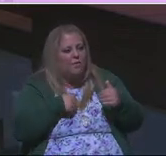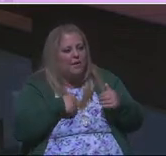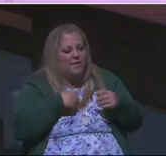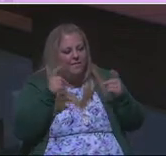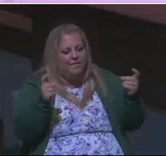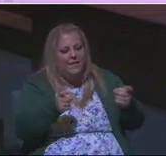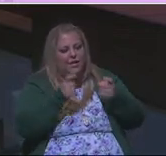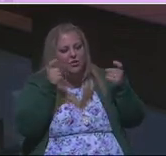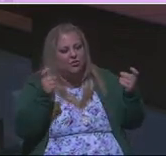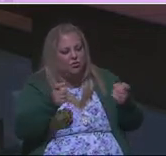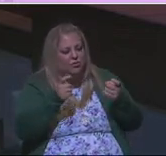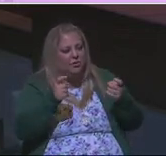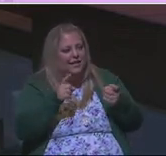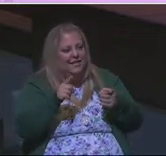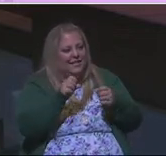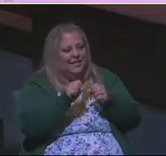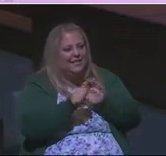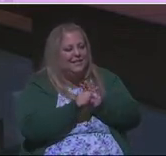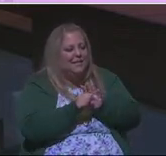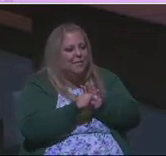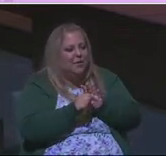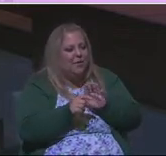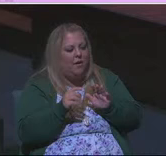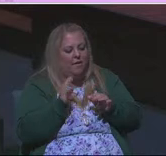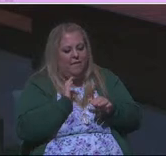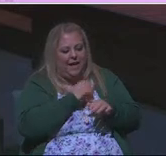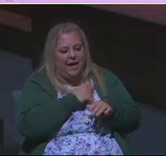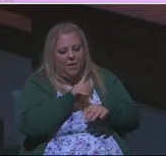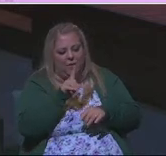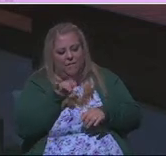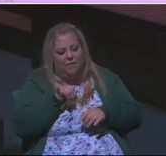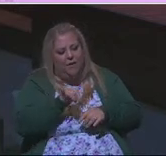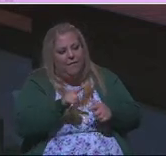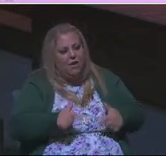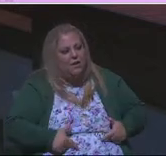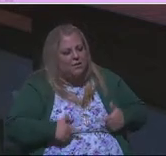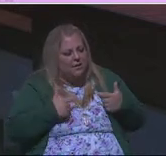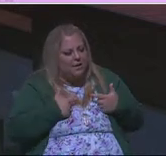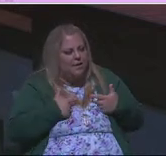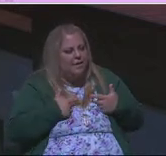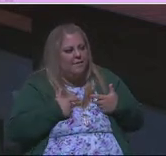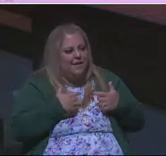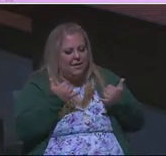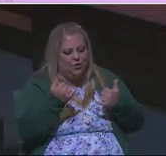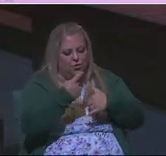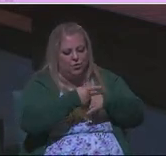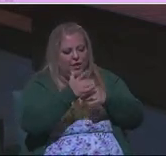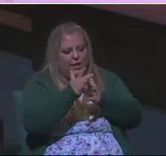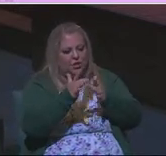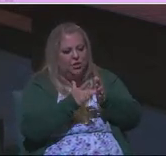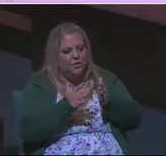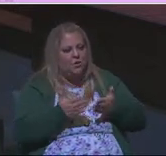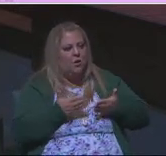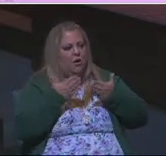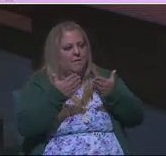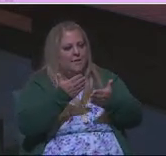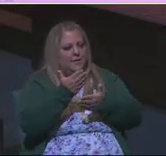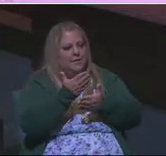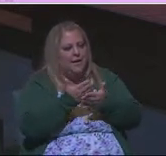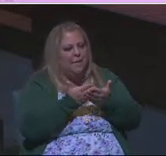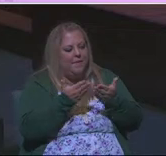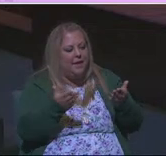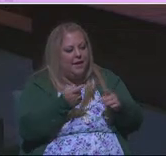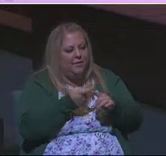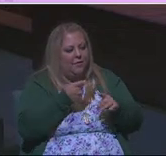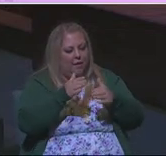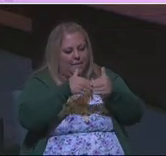victory. It is a symbol of our eternal life. And today Jesus offers us some things from heaven as he